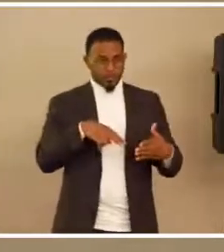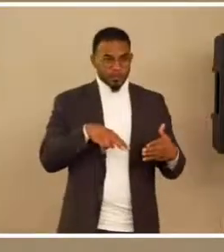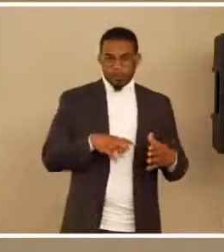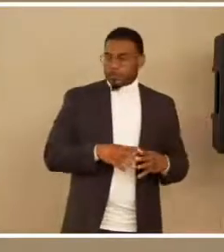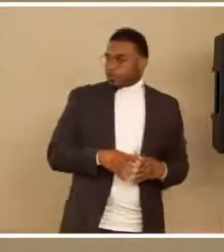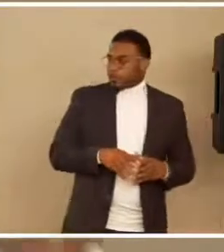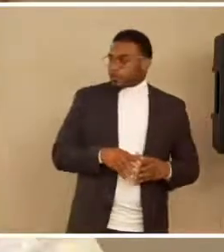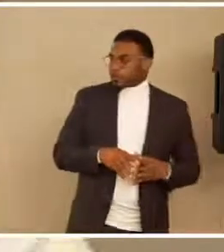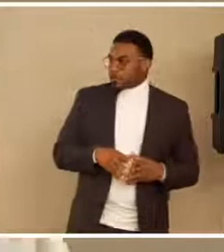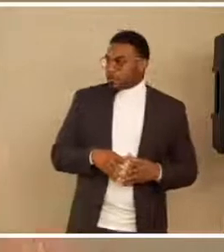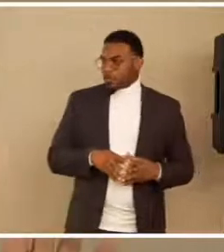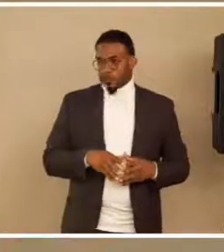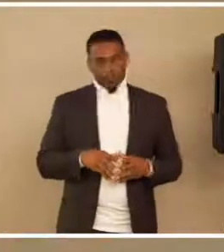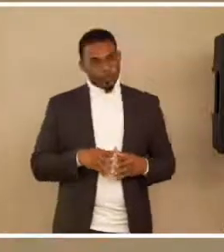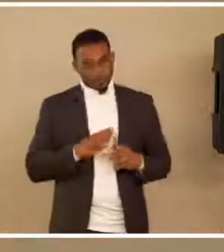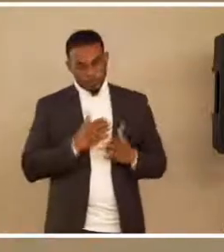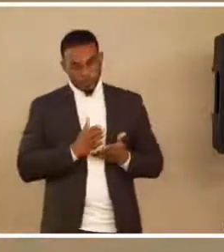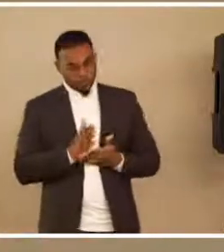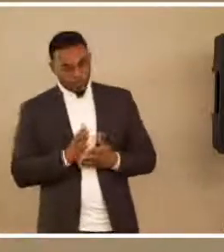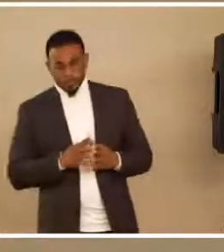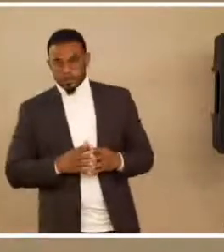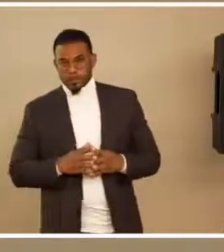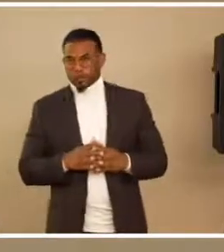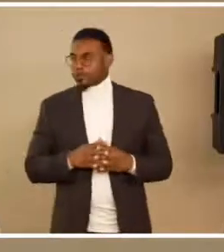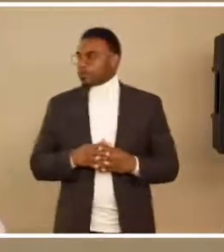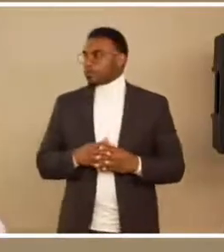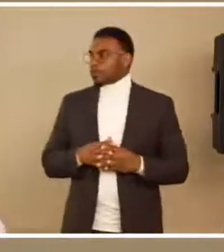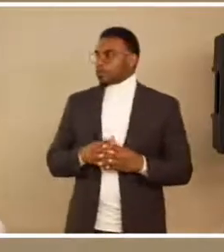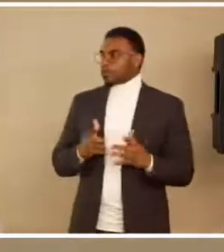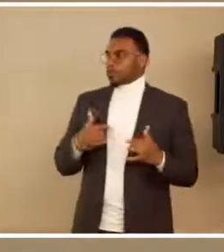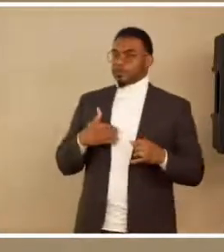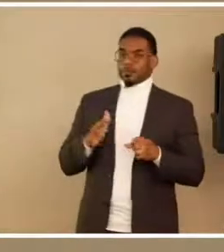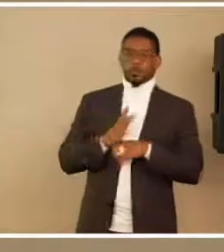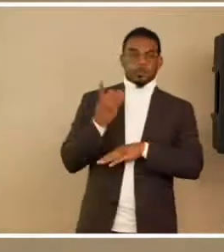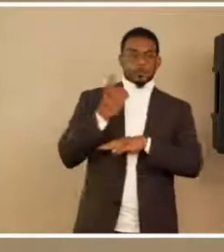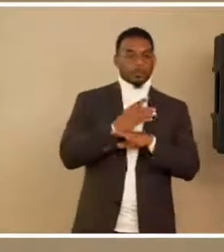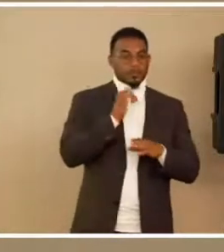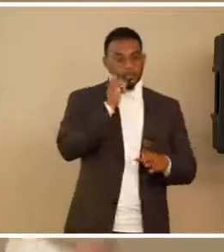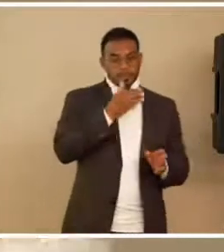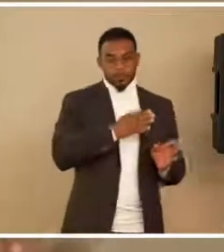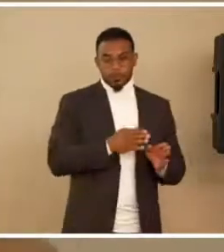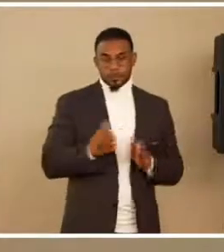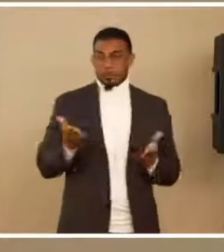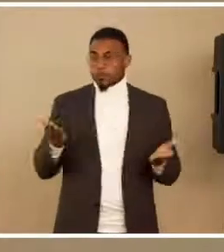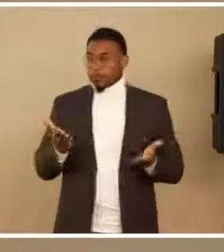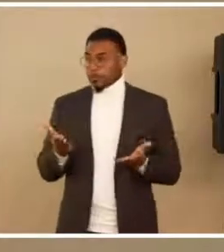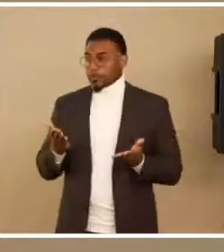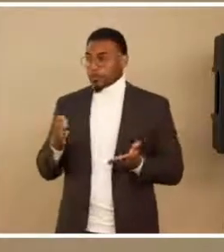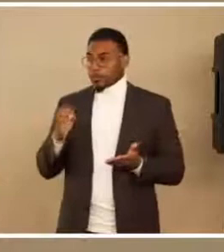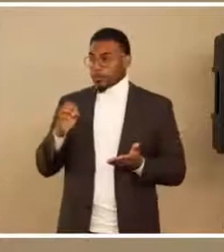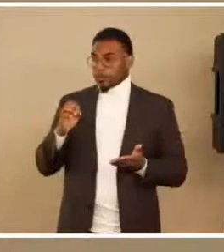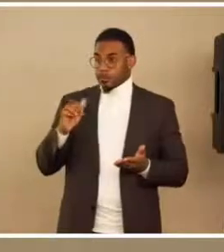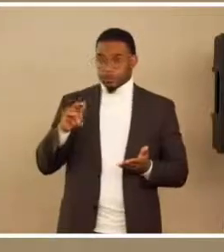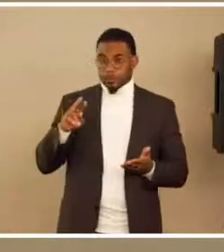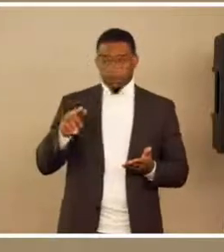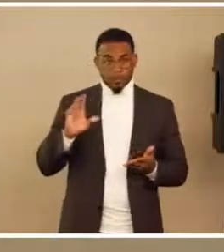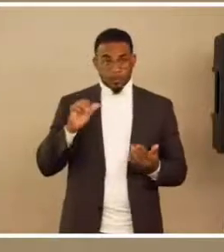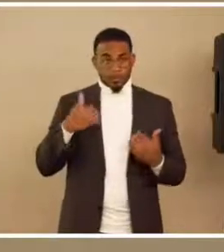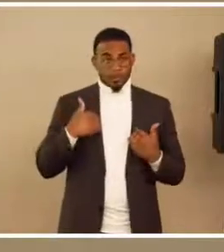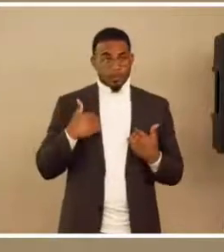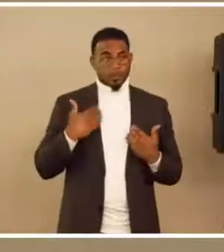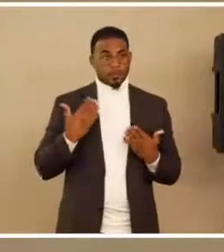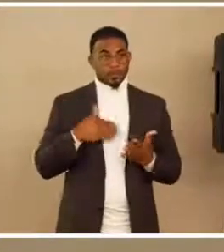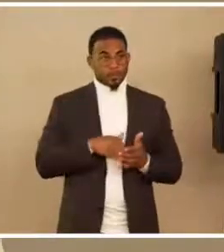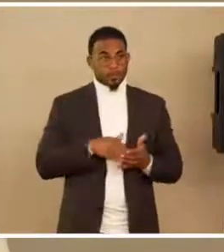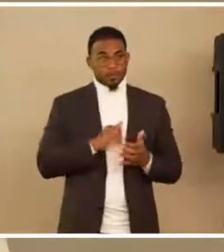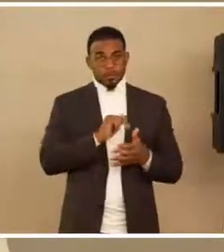to get down, it's quite all right. We have a full day tomorrow here at Eaton. We will have